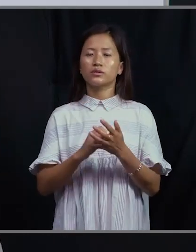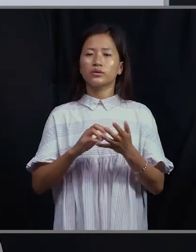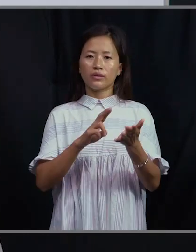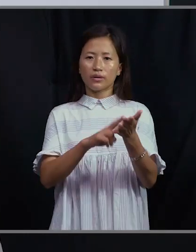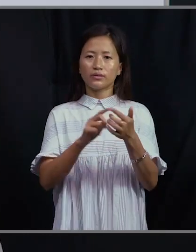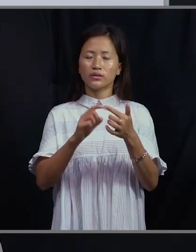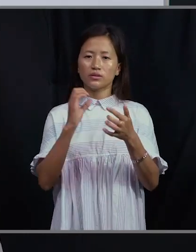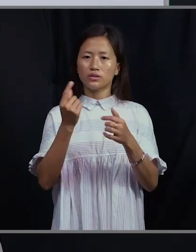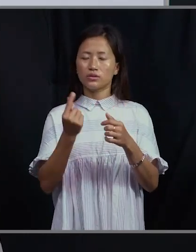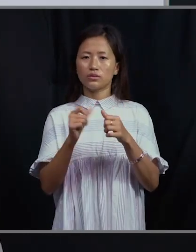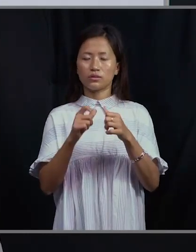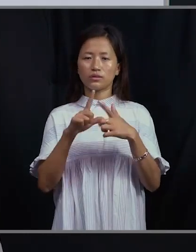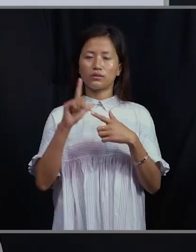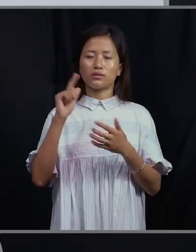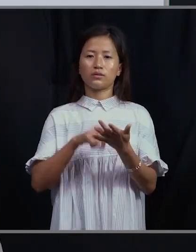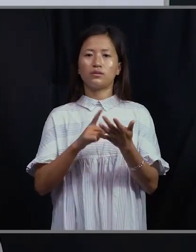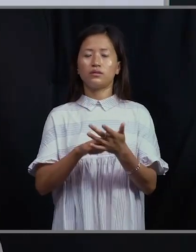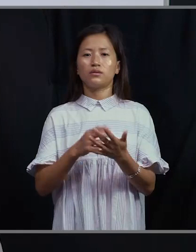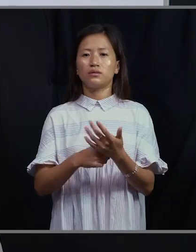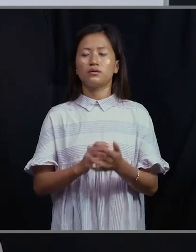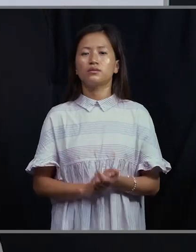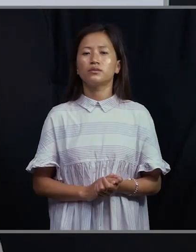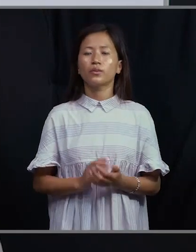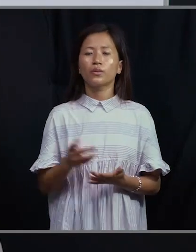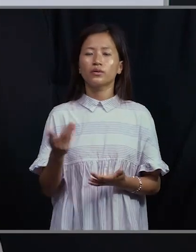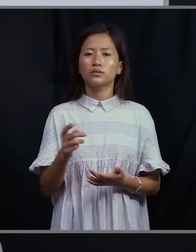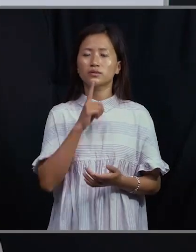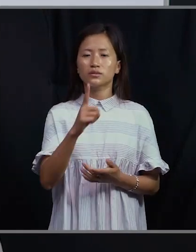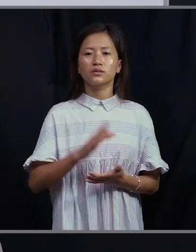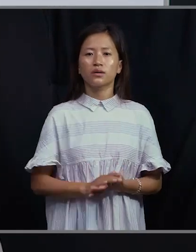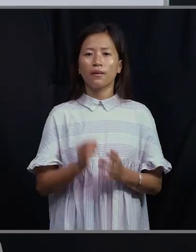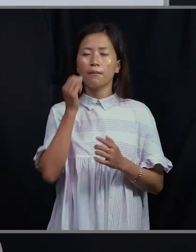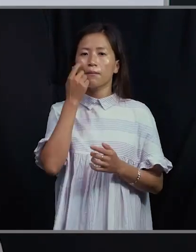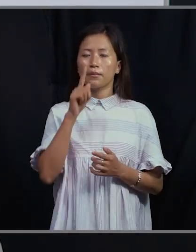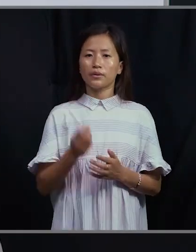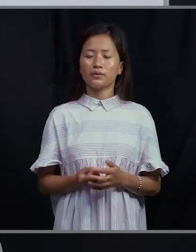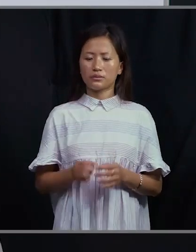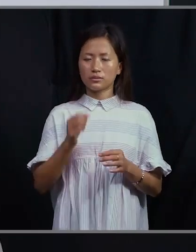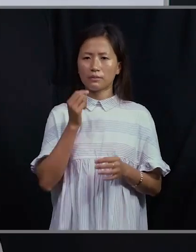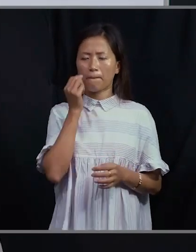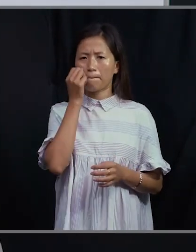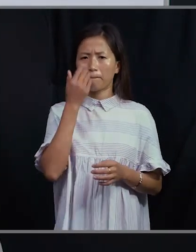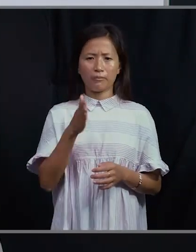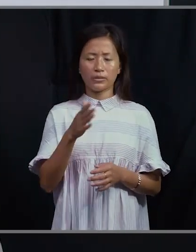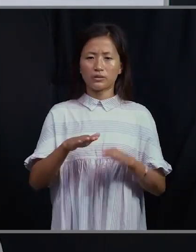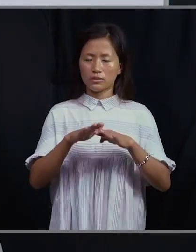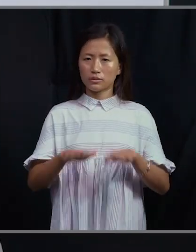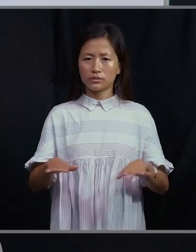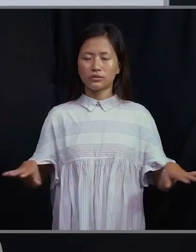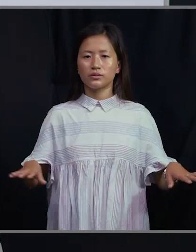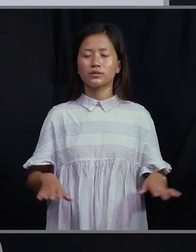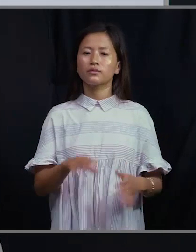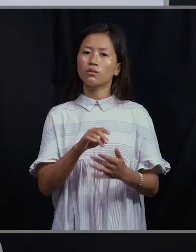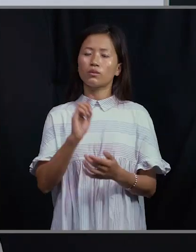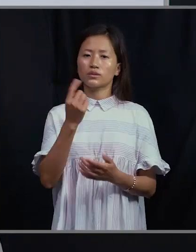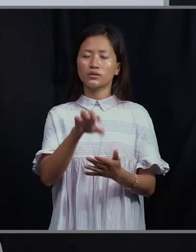family. Nuclear is a small family, okay, where it says that the parents and the unmarried children stay together, and once the children